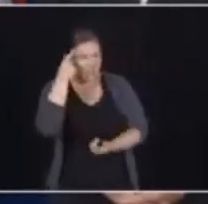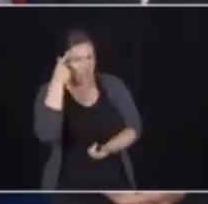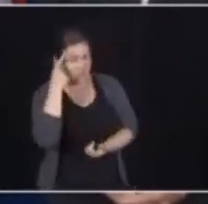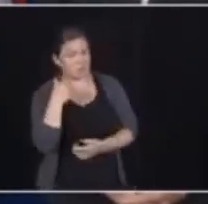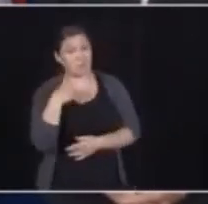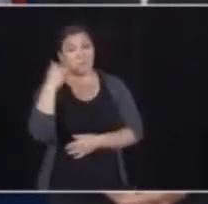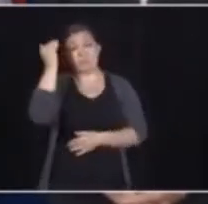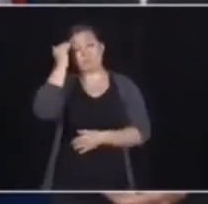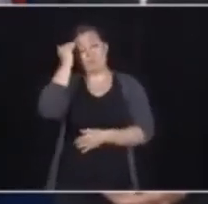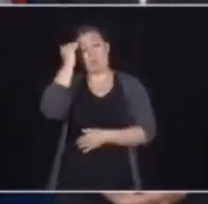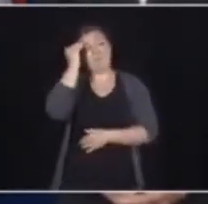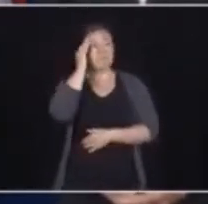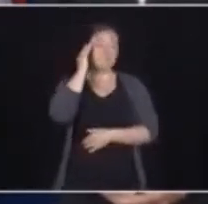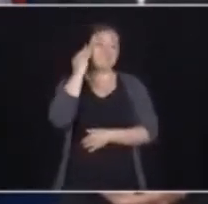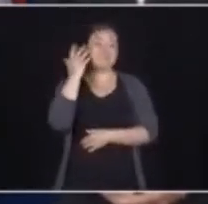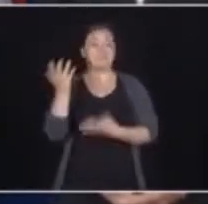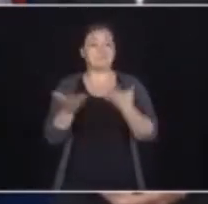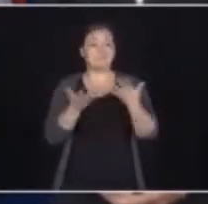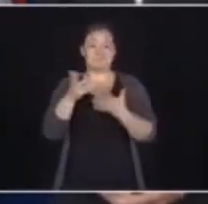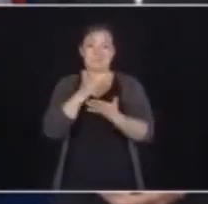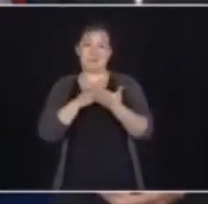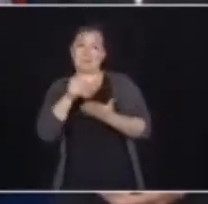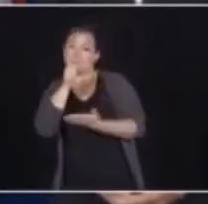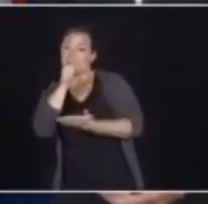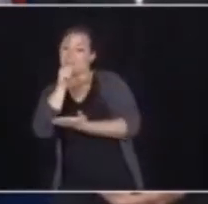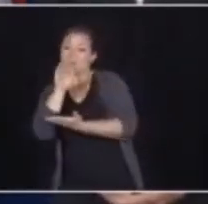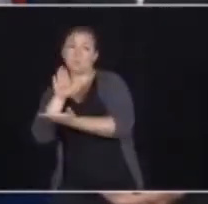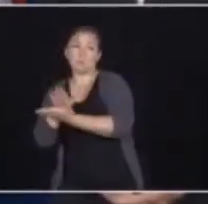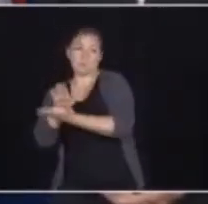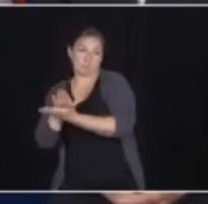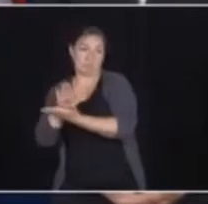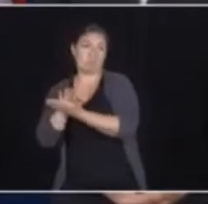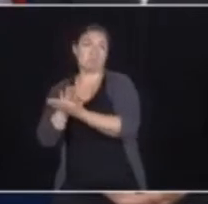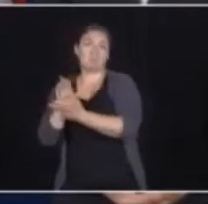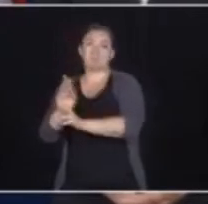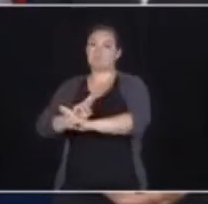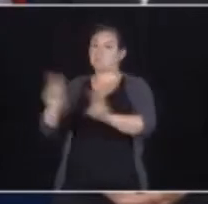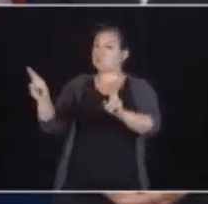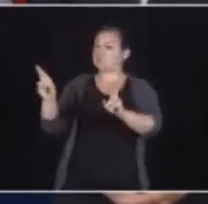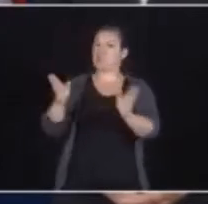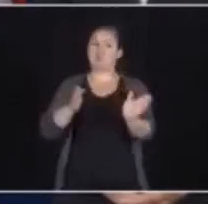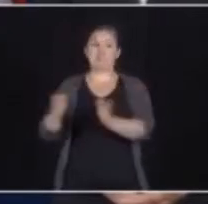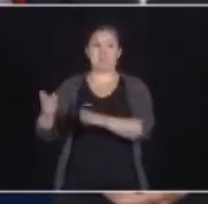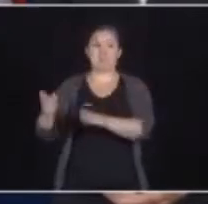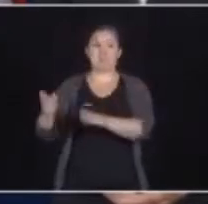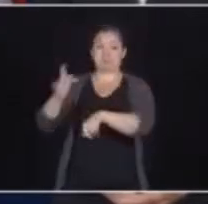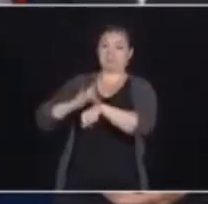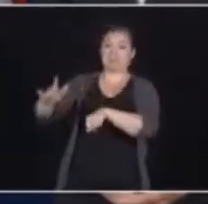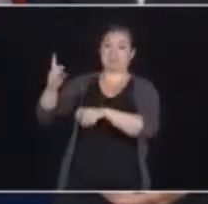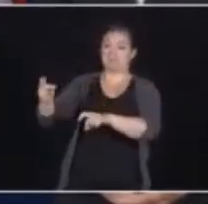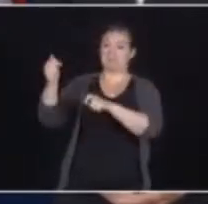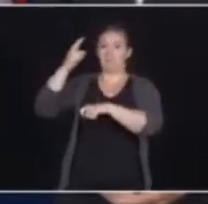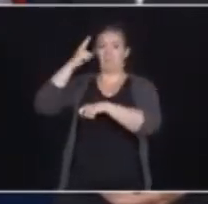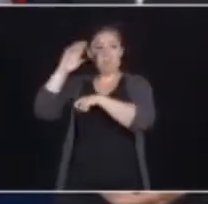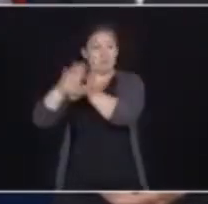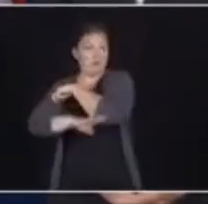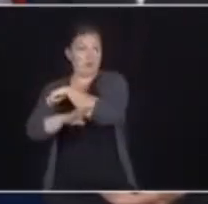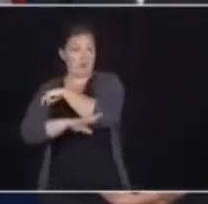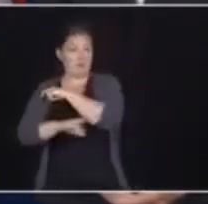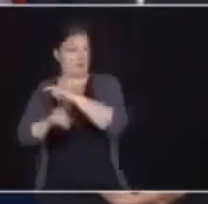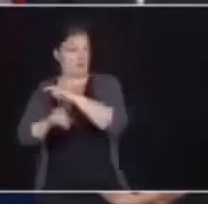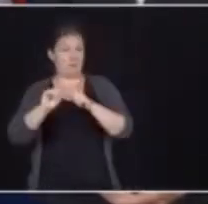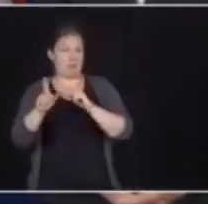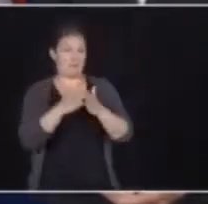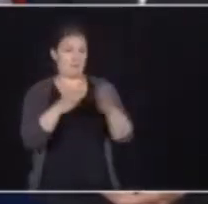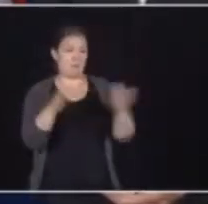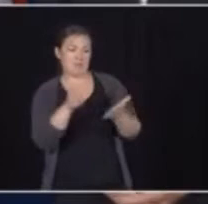reported on, private schools being perhaps more ready to go going into September. So I'm just curious, what have you